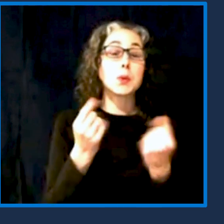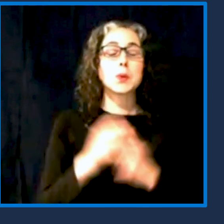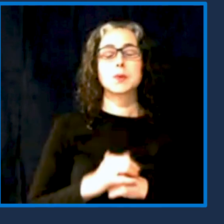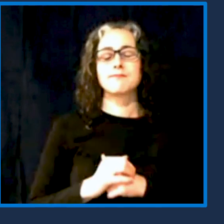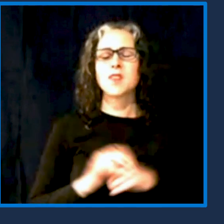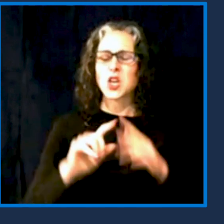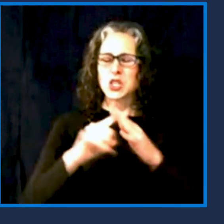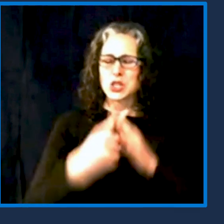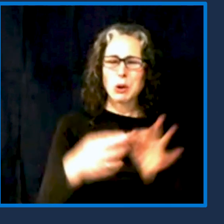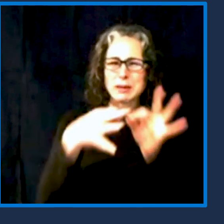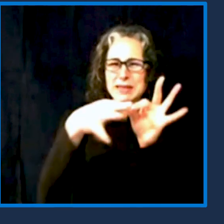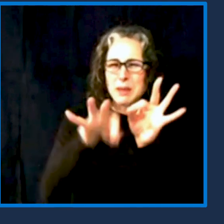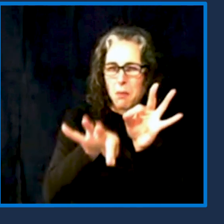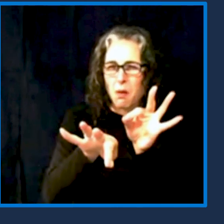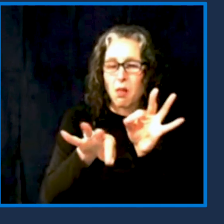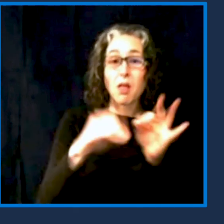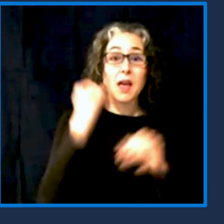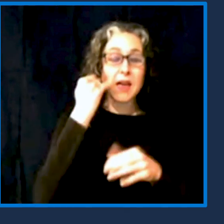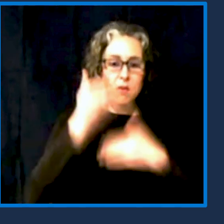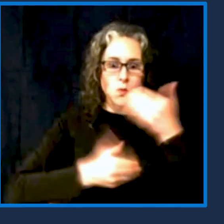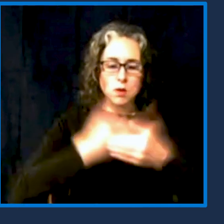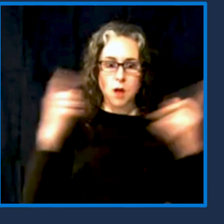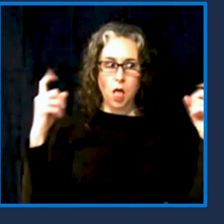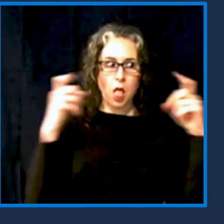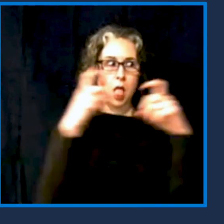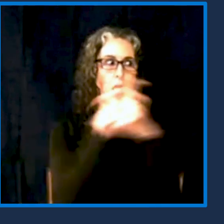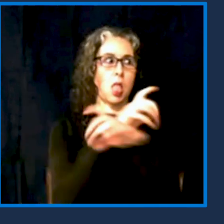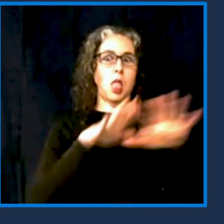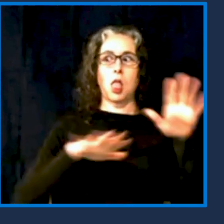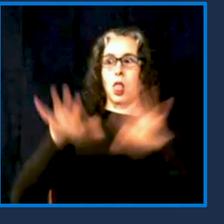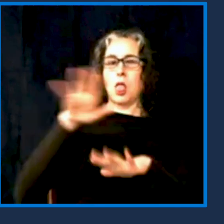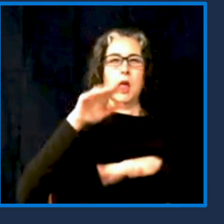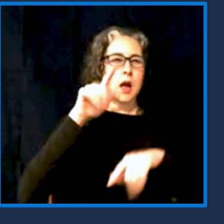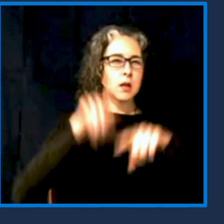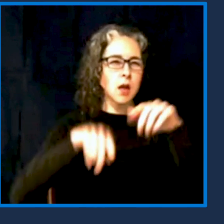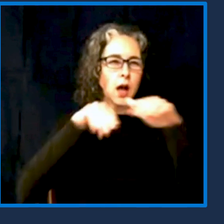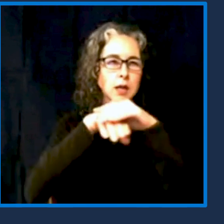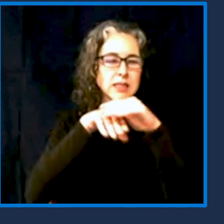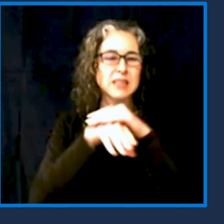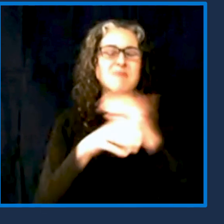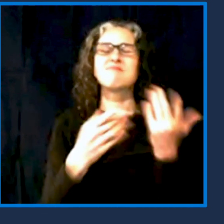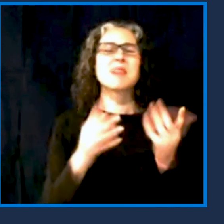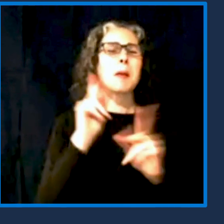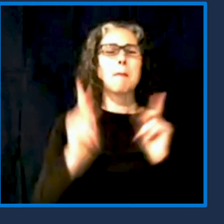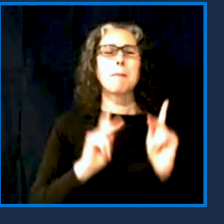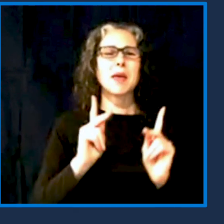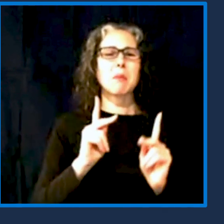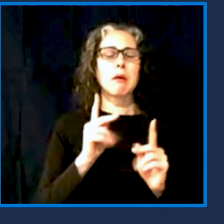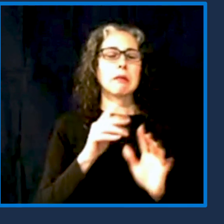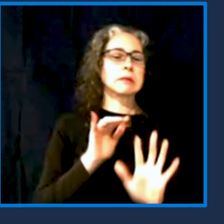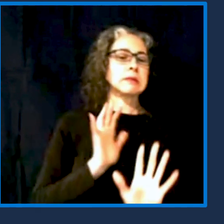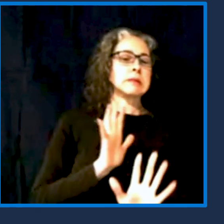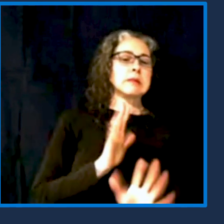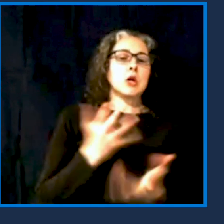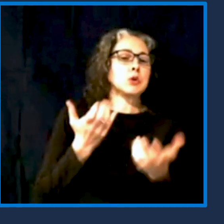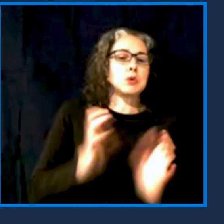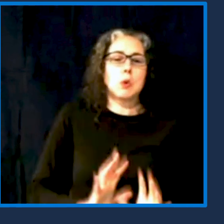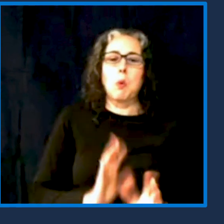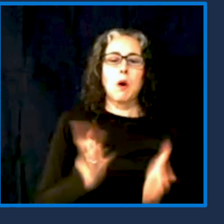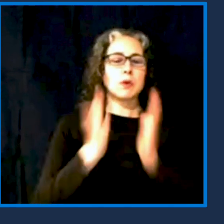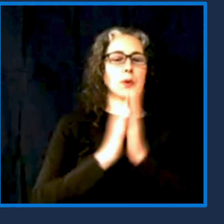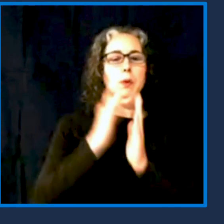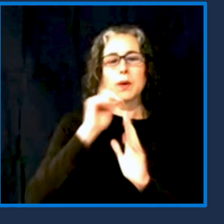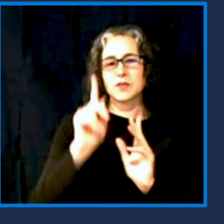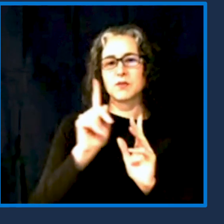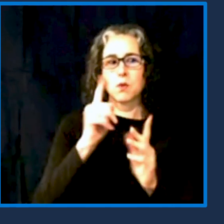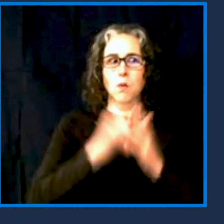it simple. If the process is too complex or not accessible, then it discourages people from requesting the accommodations that they